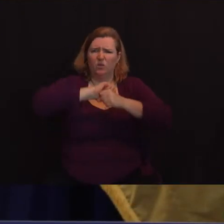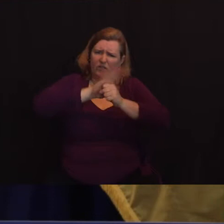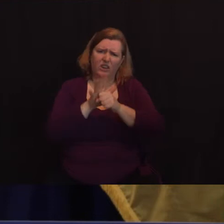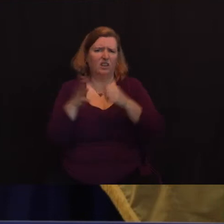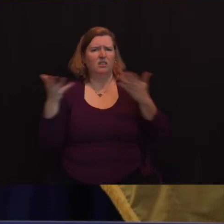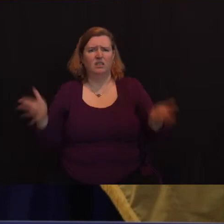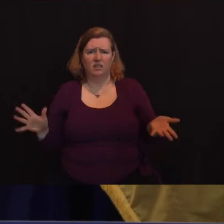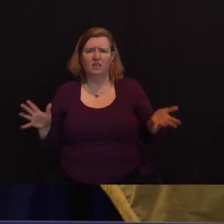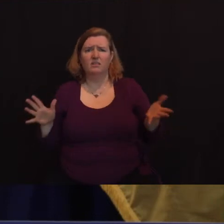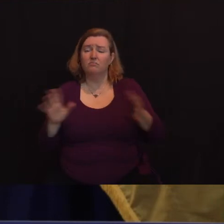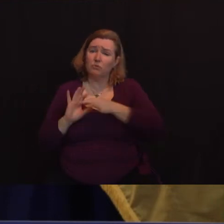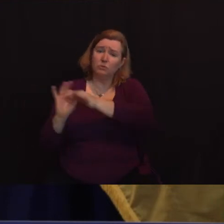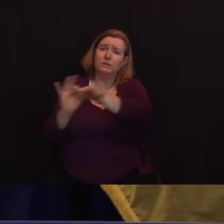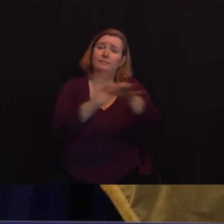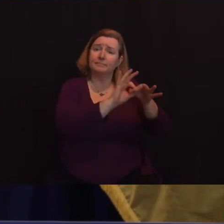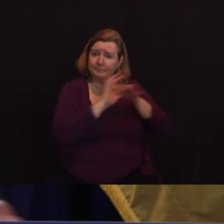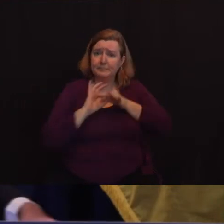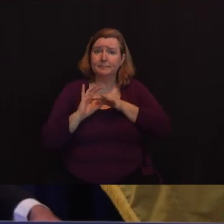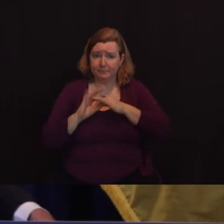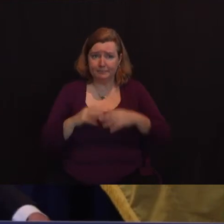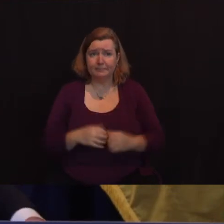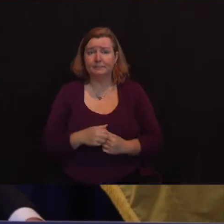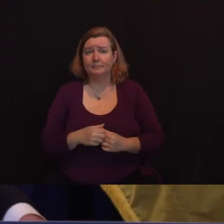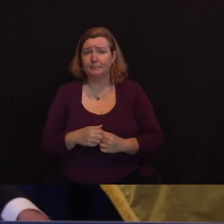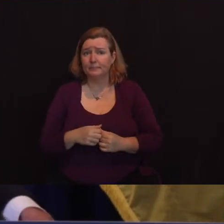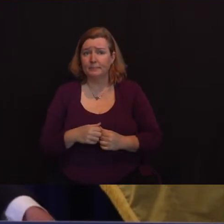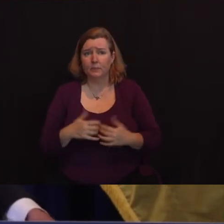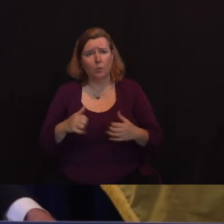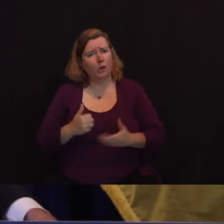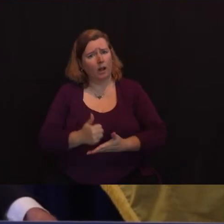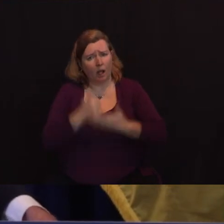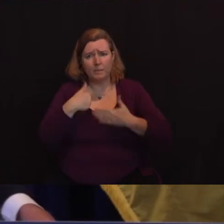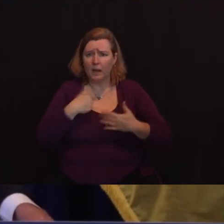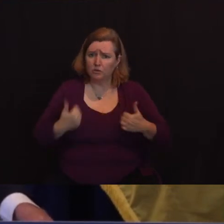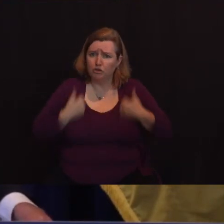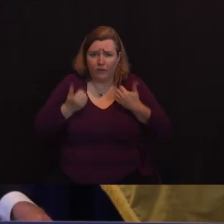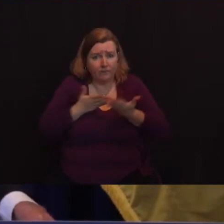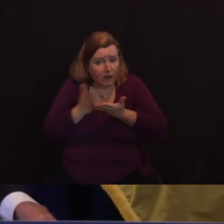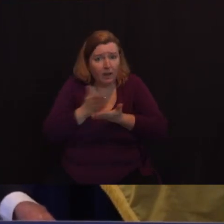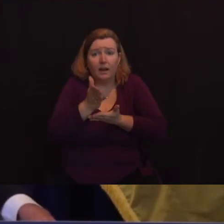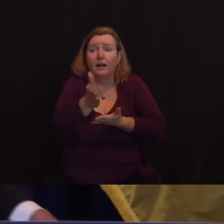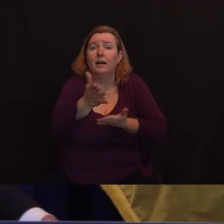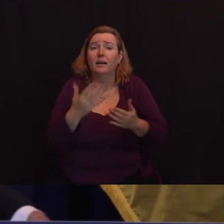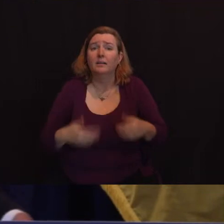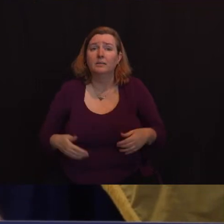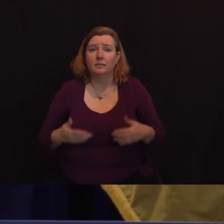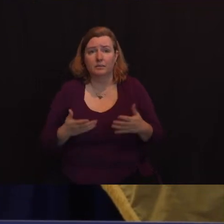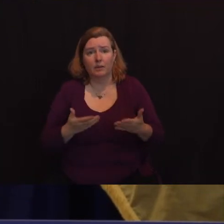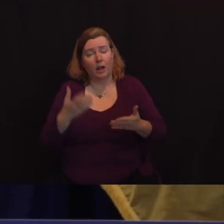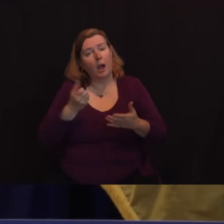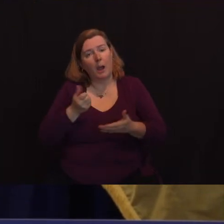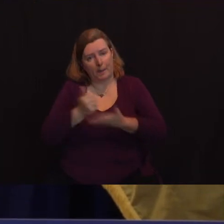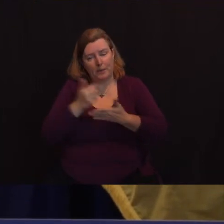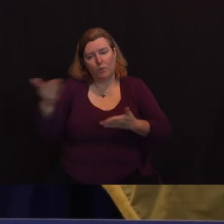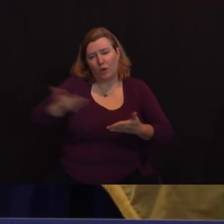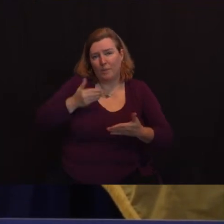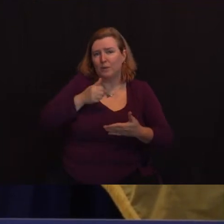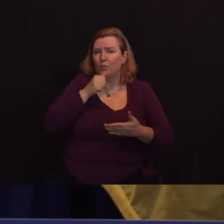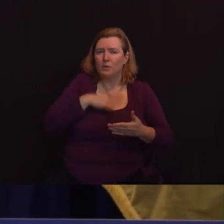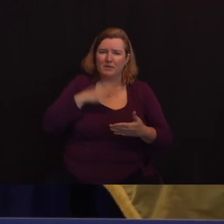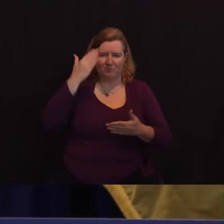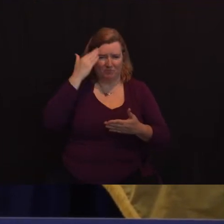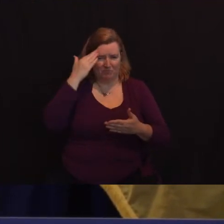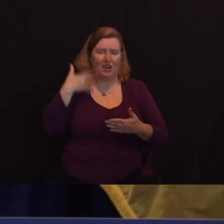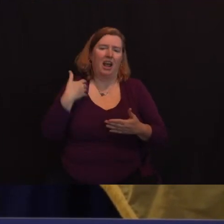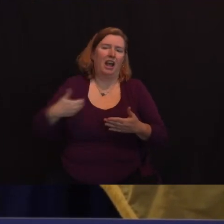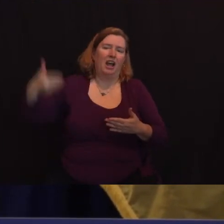far, and together we are going to finish the job. On that note, please help me welcome the woman who needs no introduction, the Commissioner